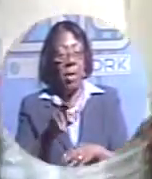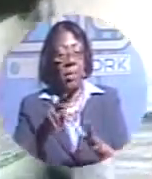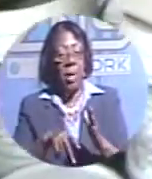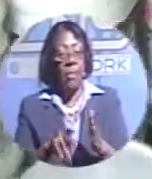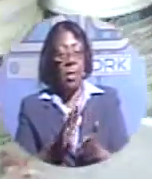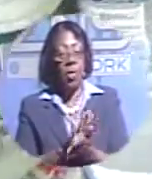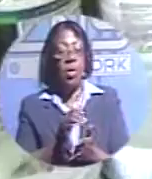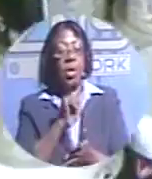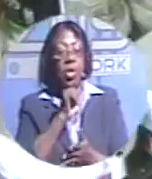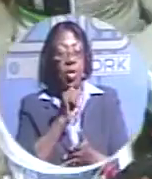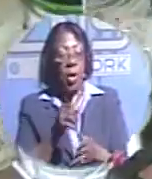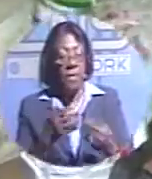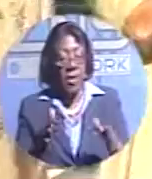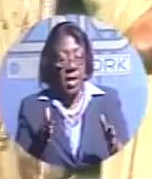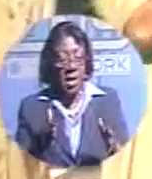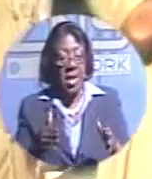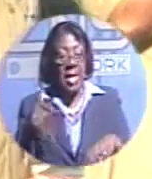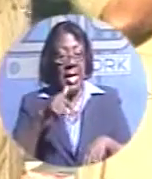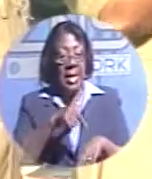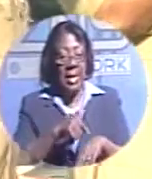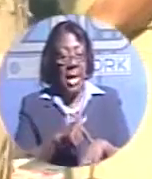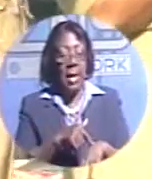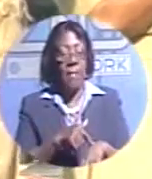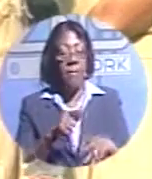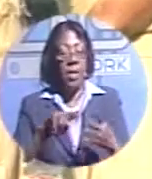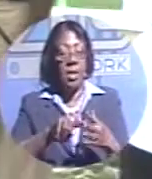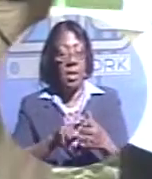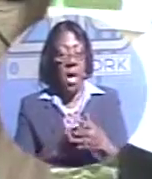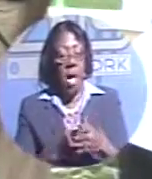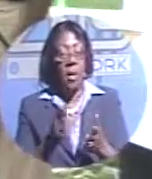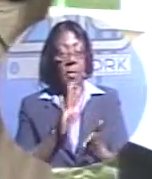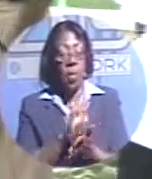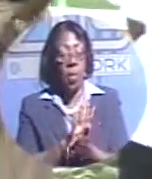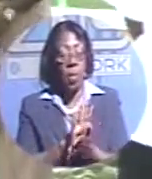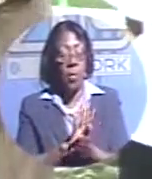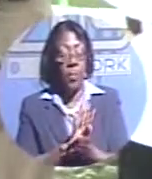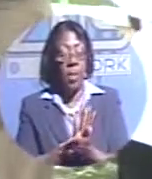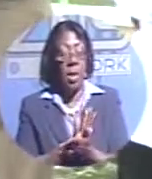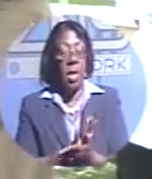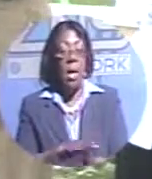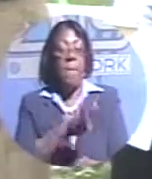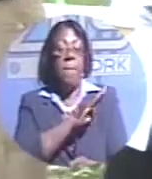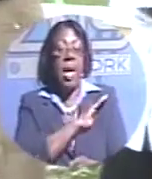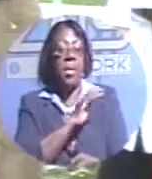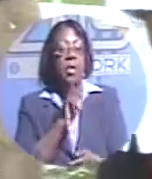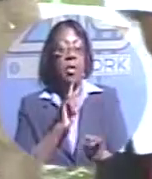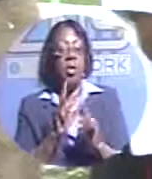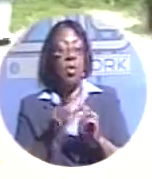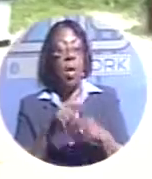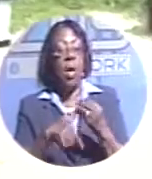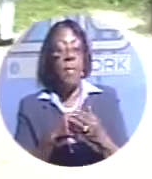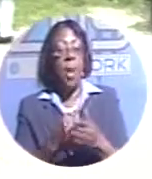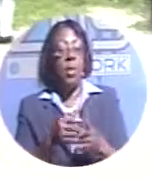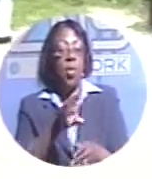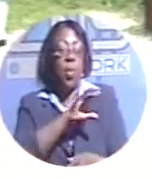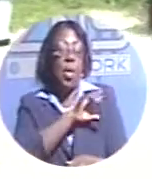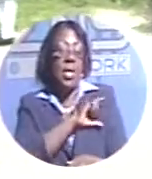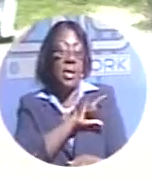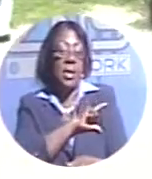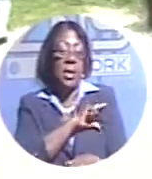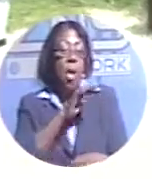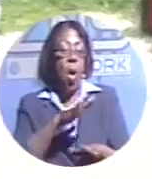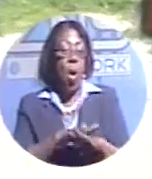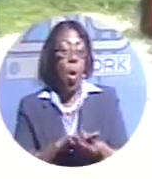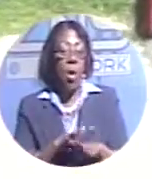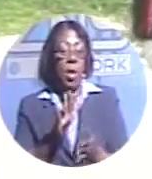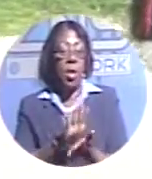completed in time for the opening of school. Mr. Bannister also took issue with 200-plus police officers being removed from regular policing duties